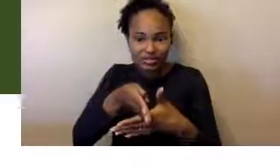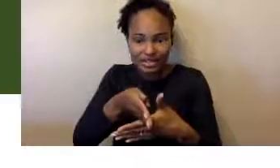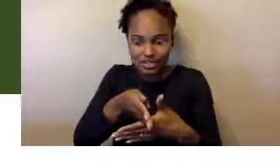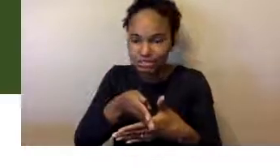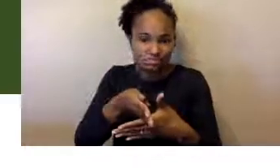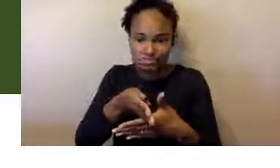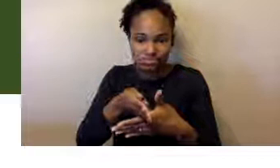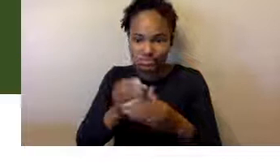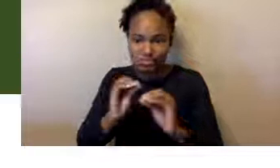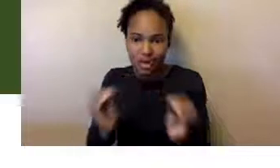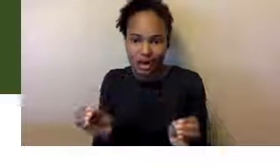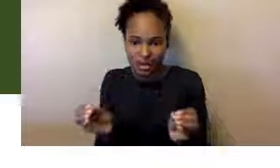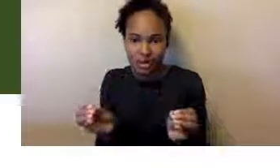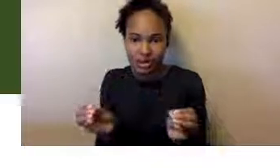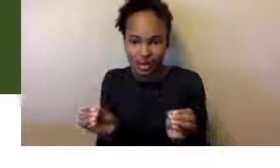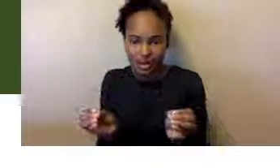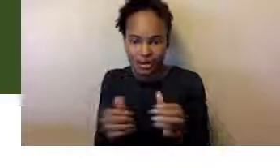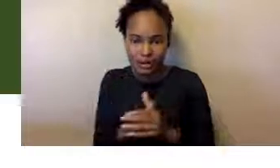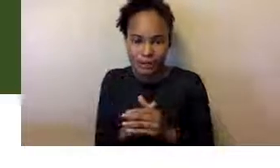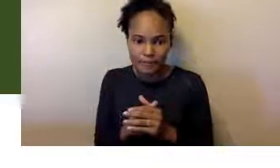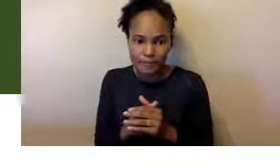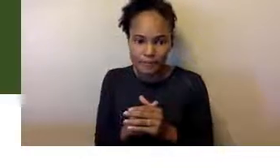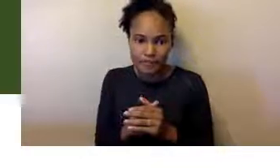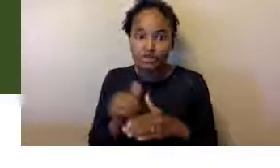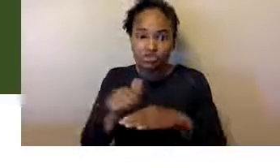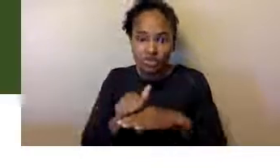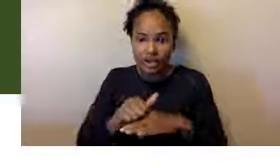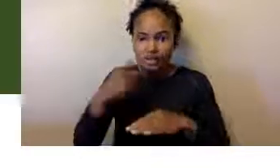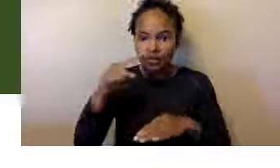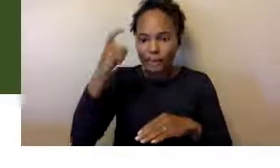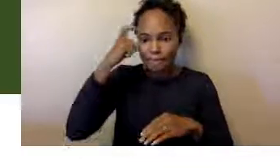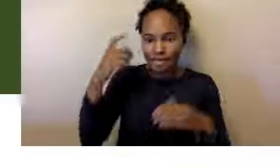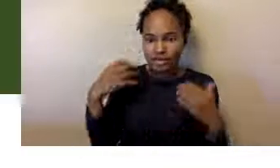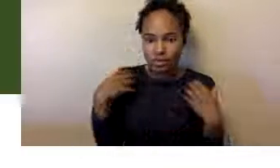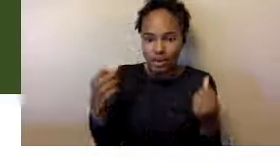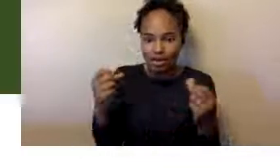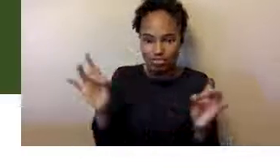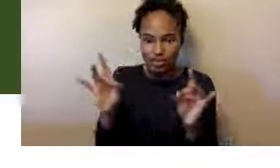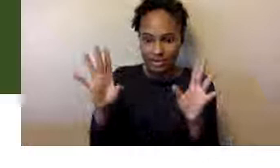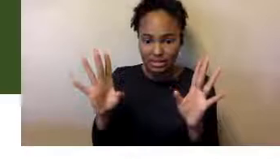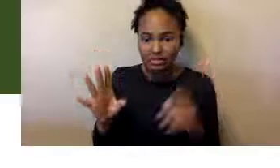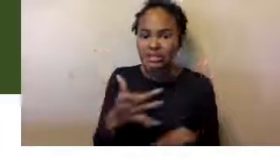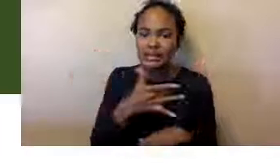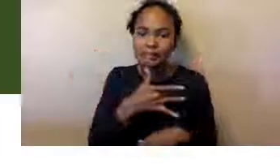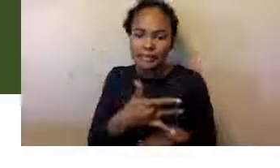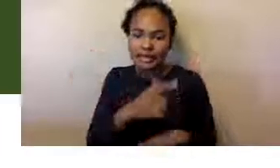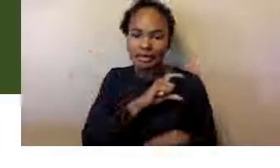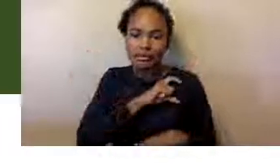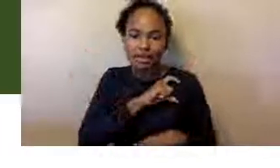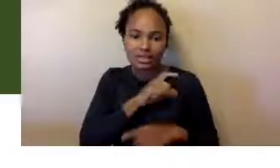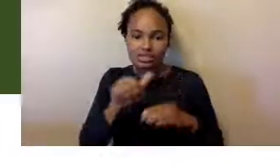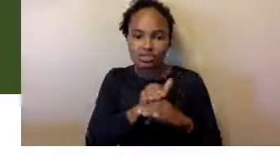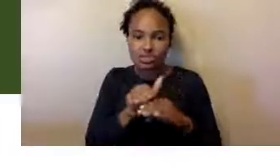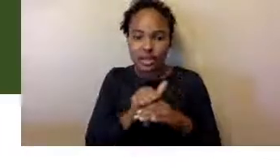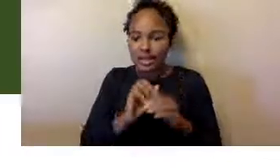of training for mental health crises. They may only receive training on how to deal with someone